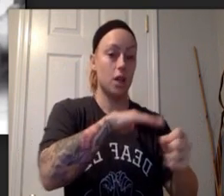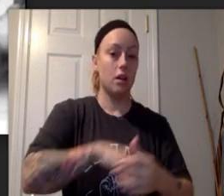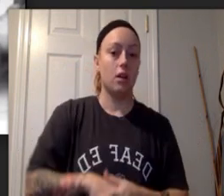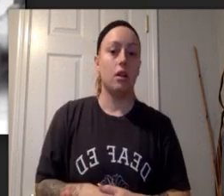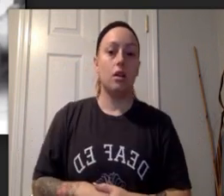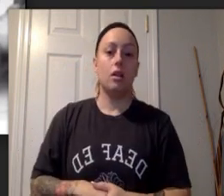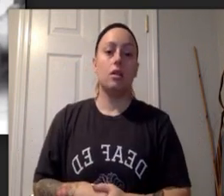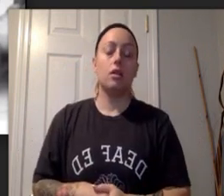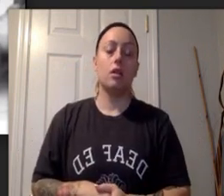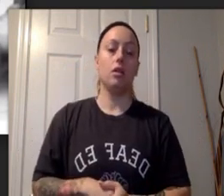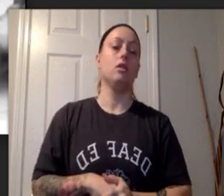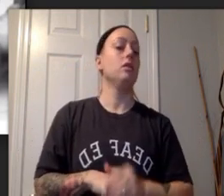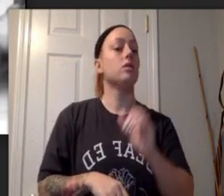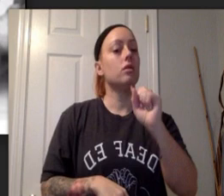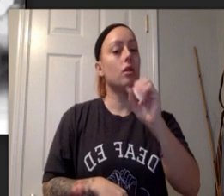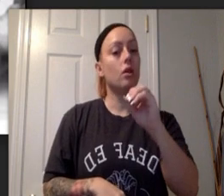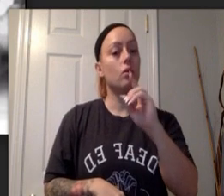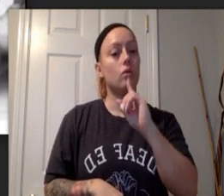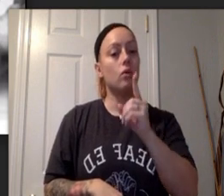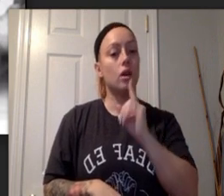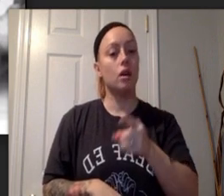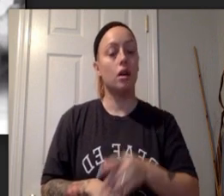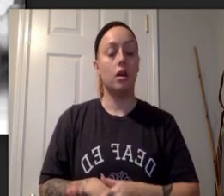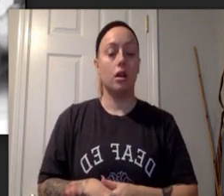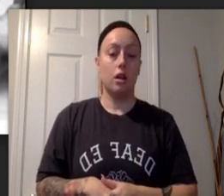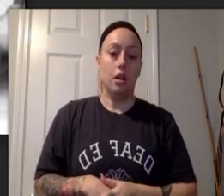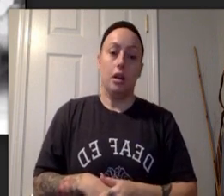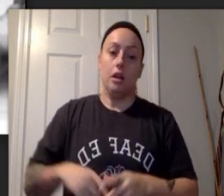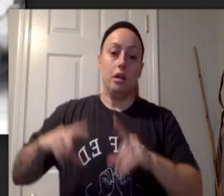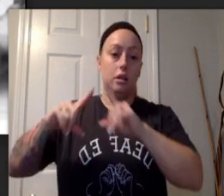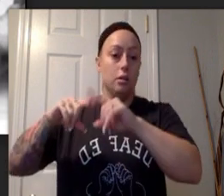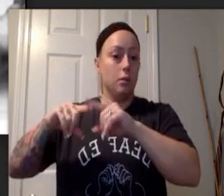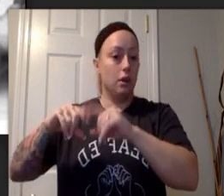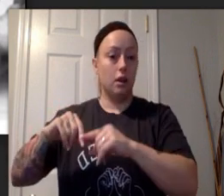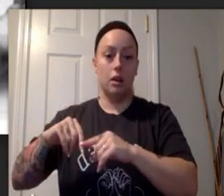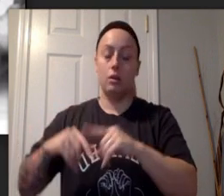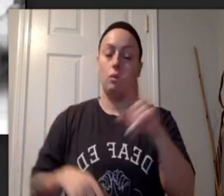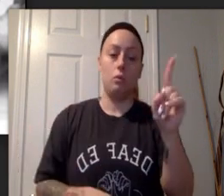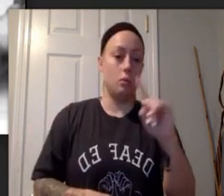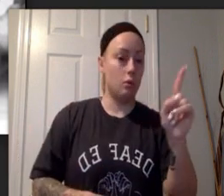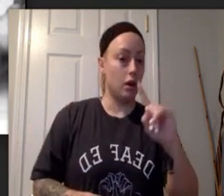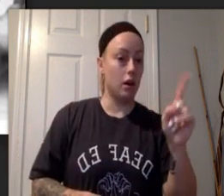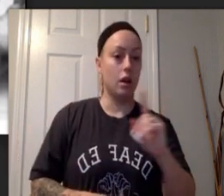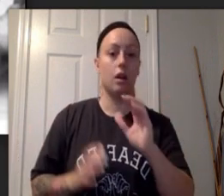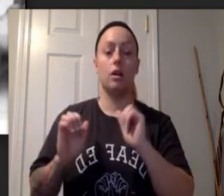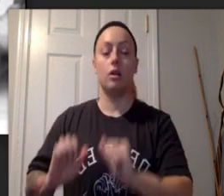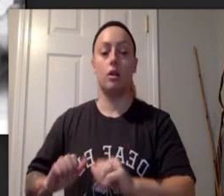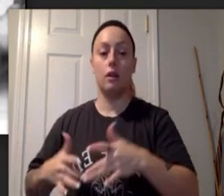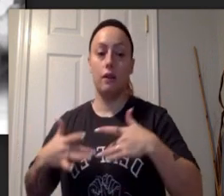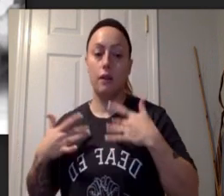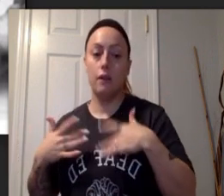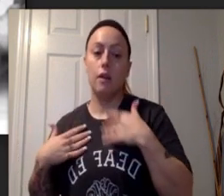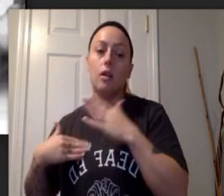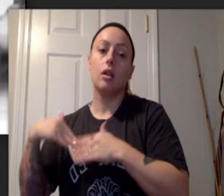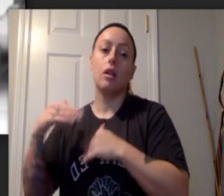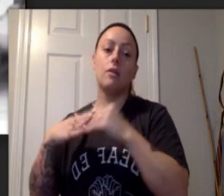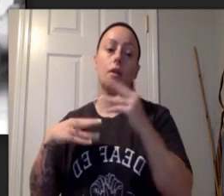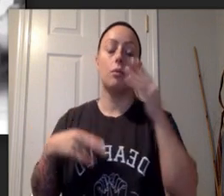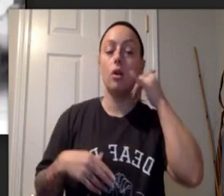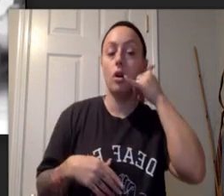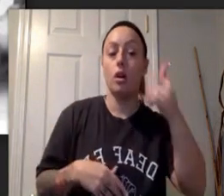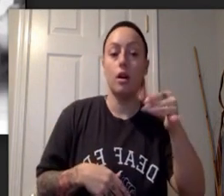will play out. So really, it truly depends on where you're at, whether or not you can feel comfortable calling